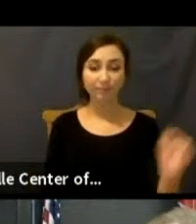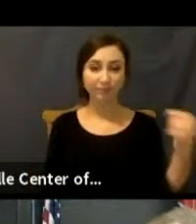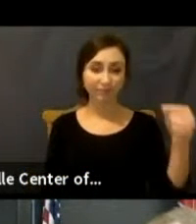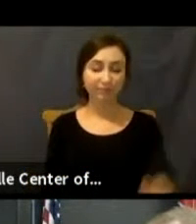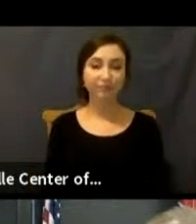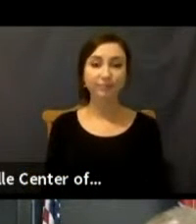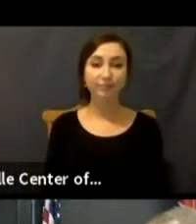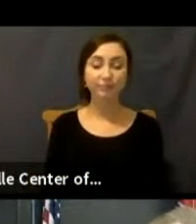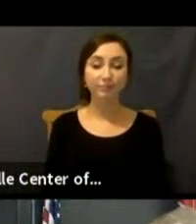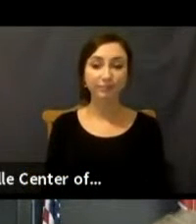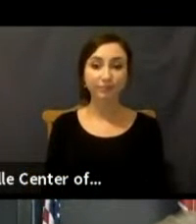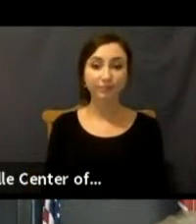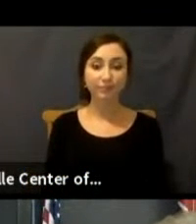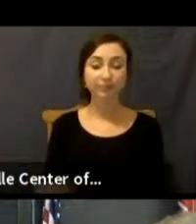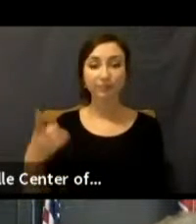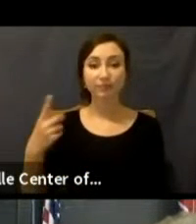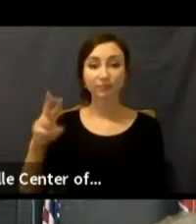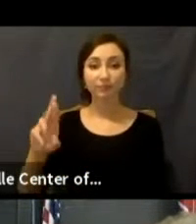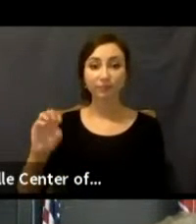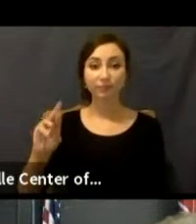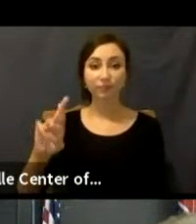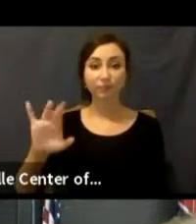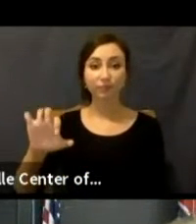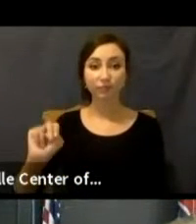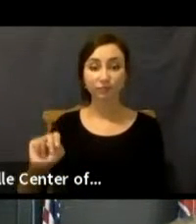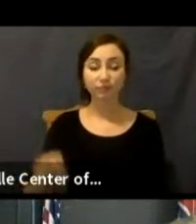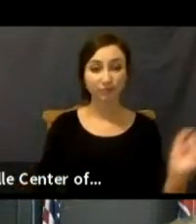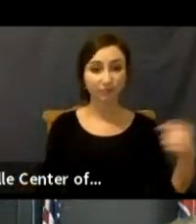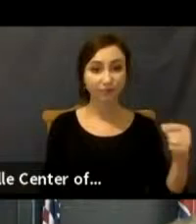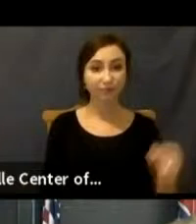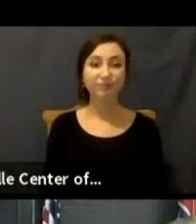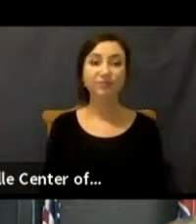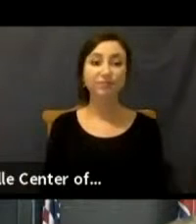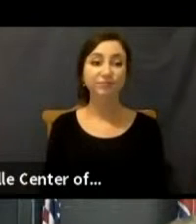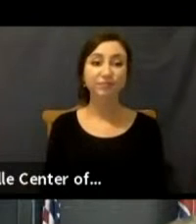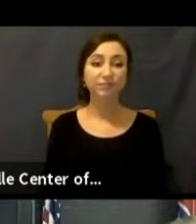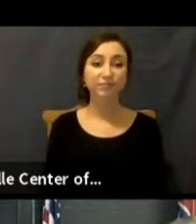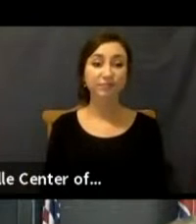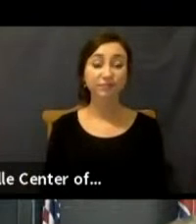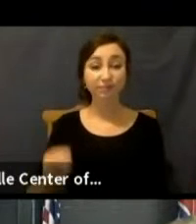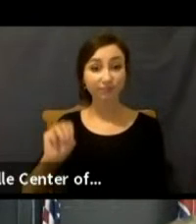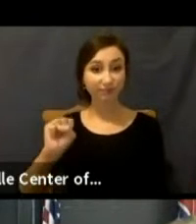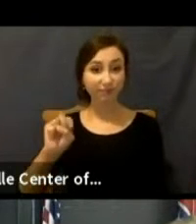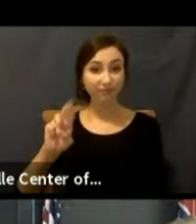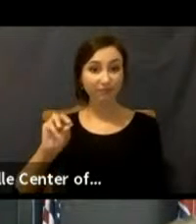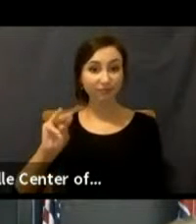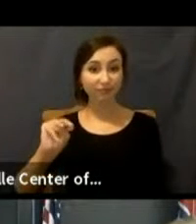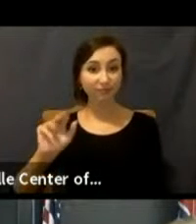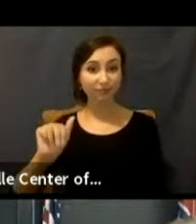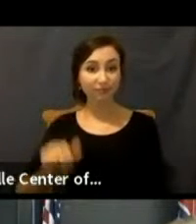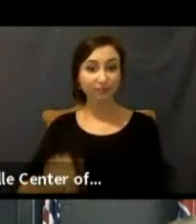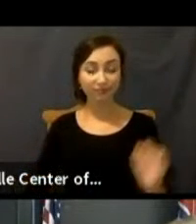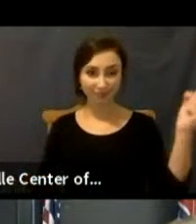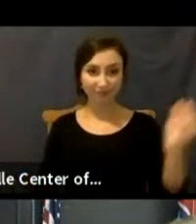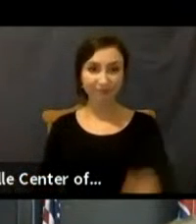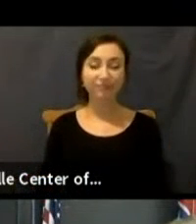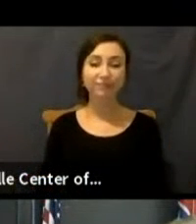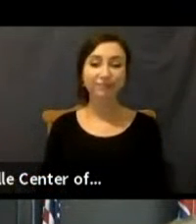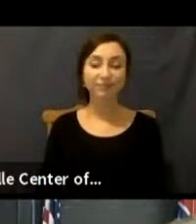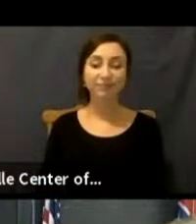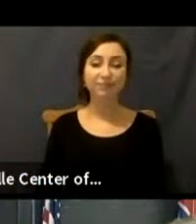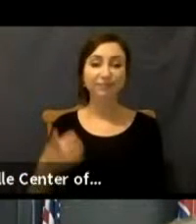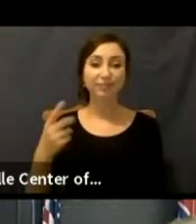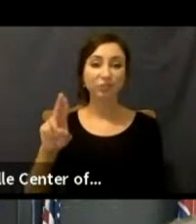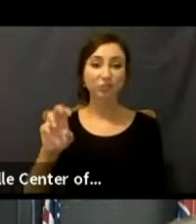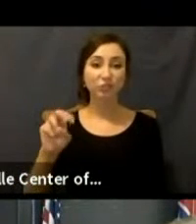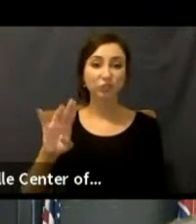Yes. Dr. O'Brien, Yes. Ms. Roma, Yes. Dr.